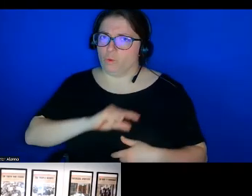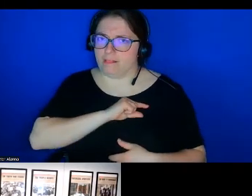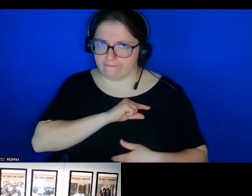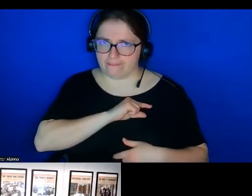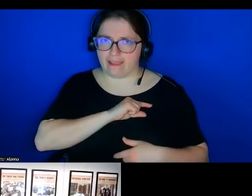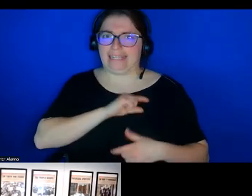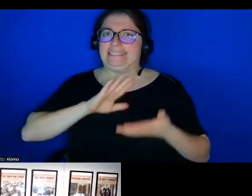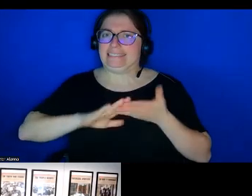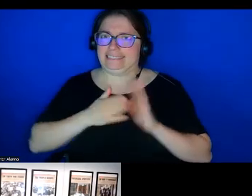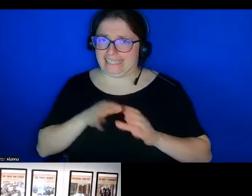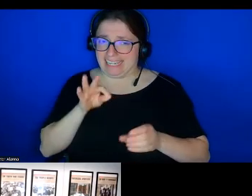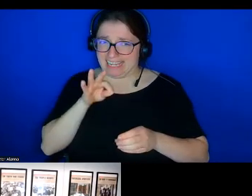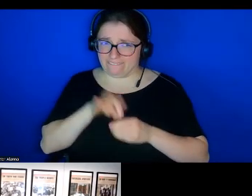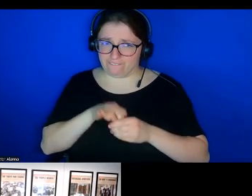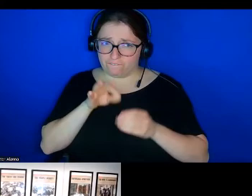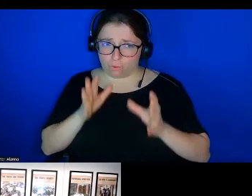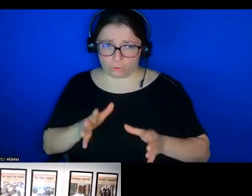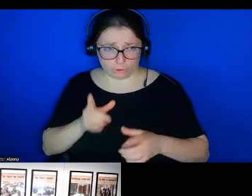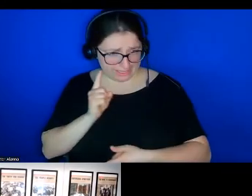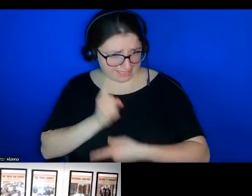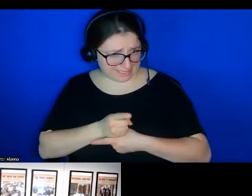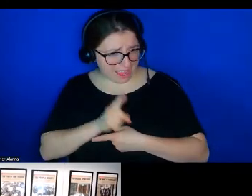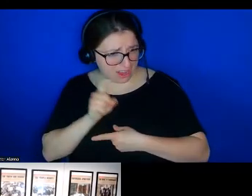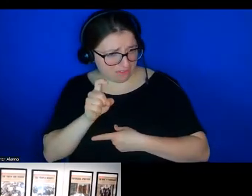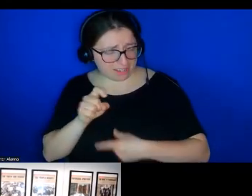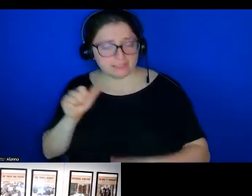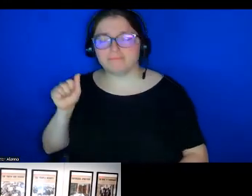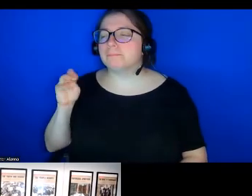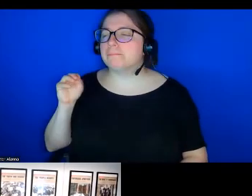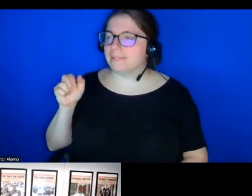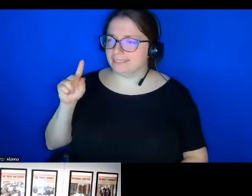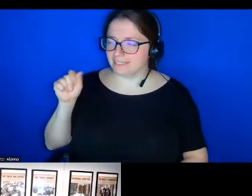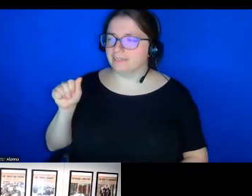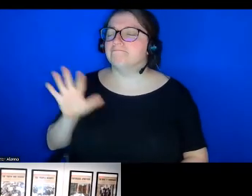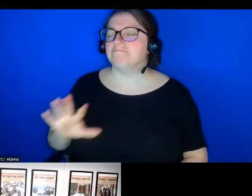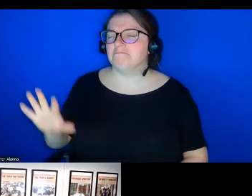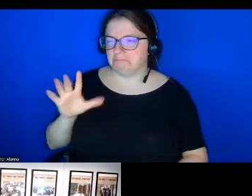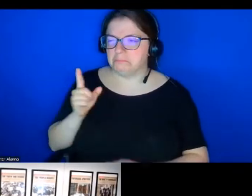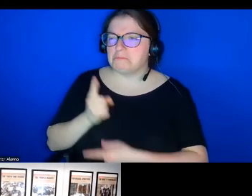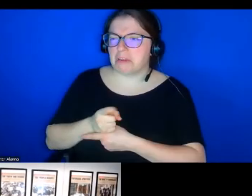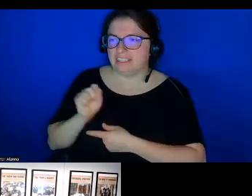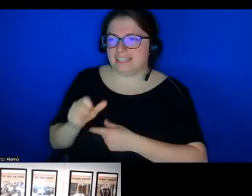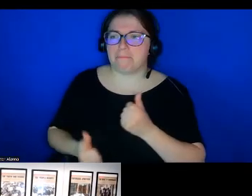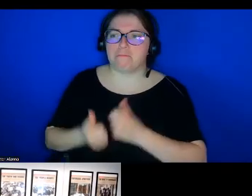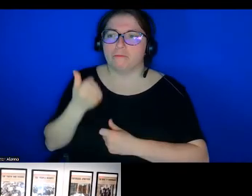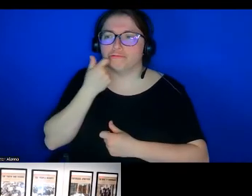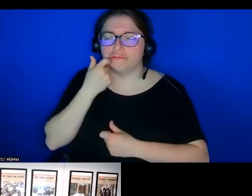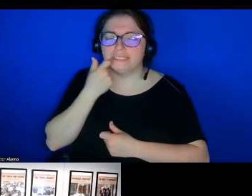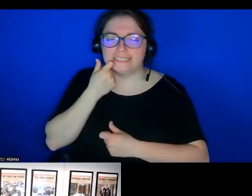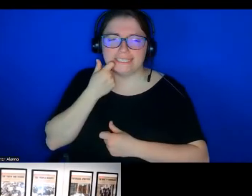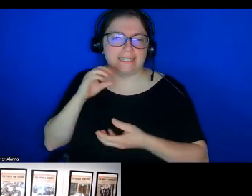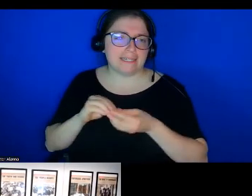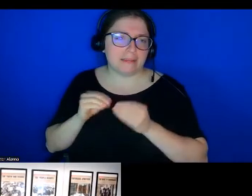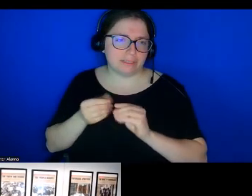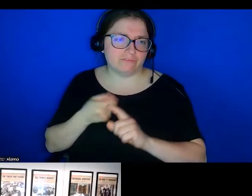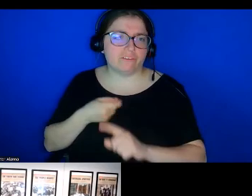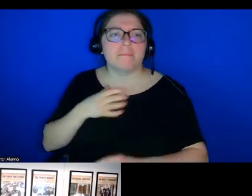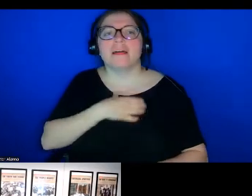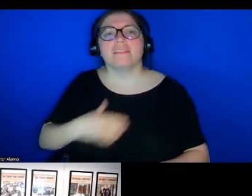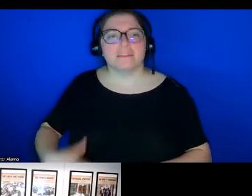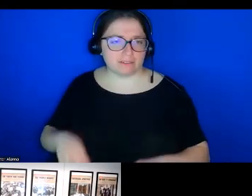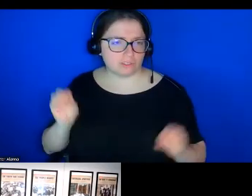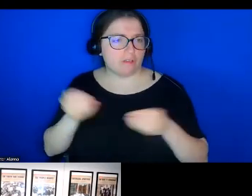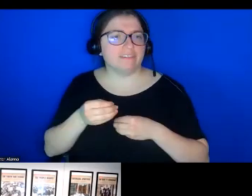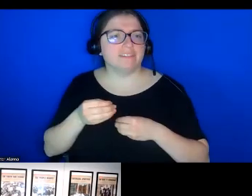the ballpark or uh that is roughly in the ballpark i think the latest numbers from the mayor's office for immigrant affairs was